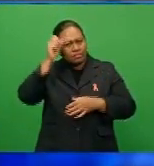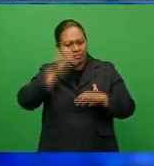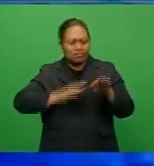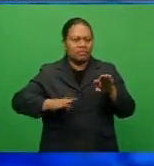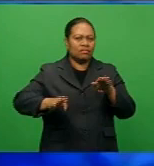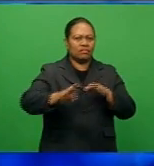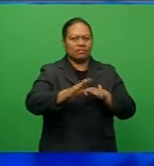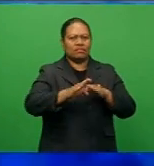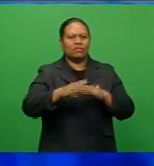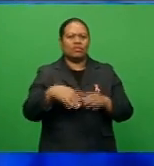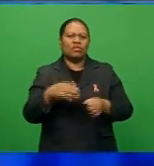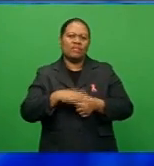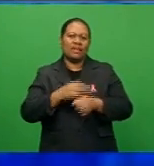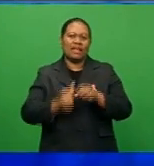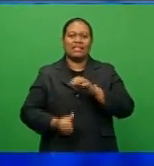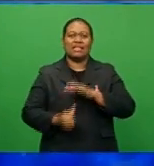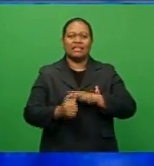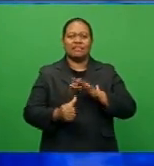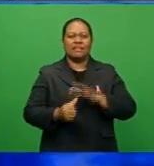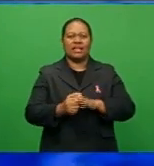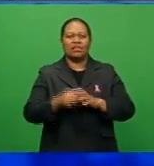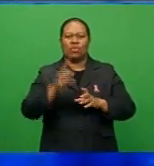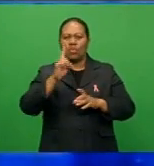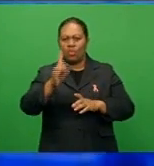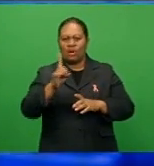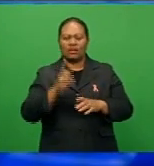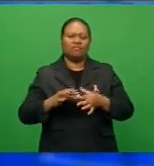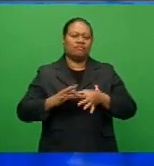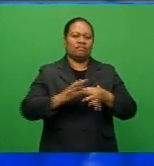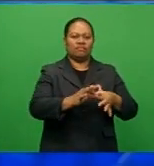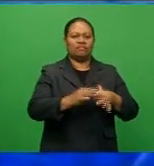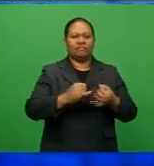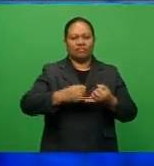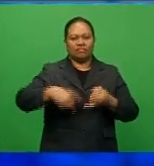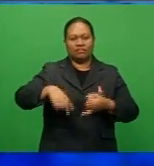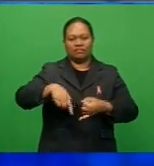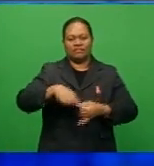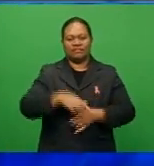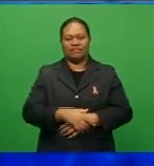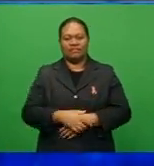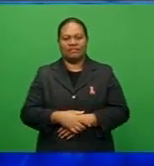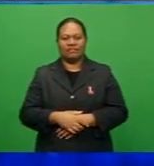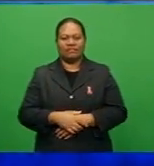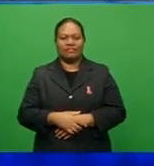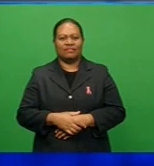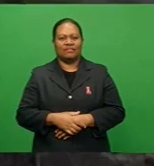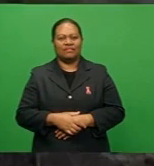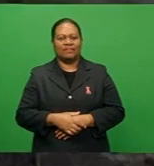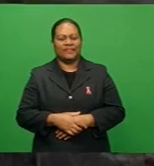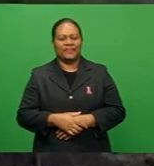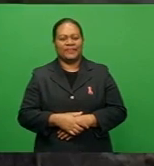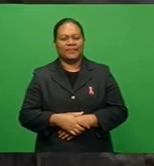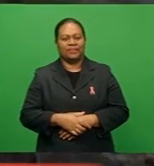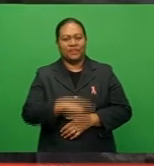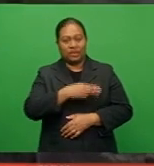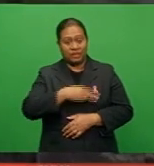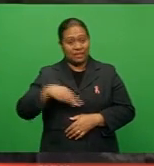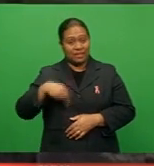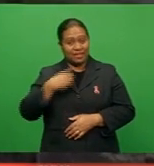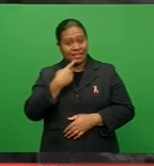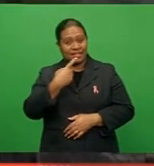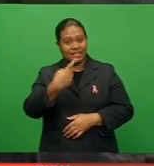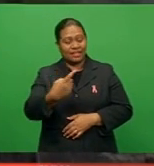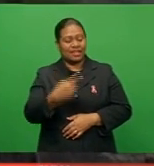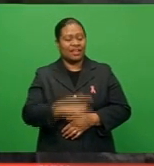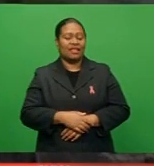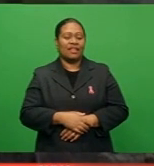towards enhancing accessibility to one of the key links to Suva. Koroi Tandolala reports. The ministry says through their